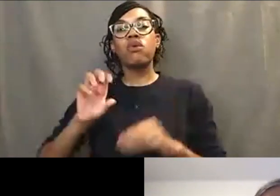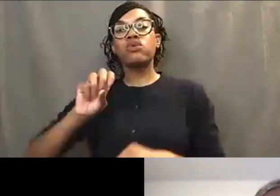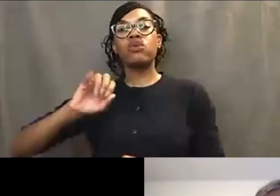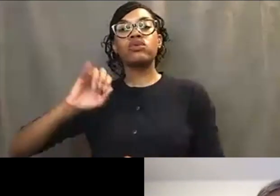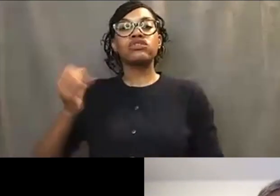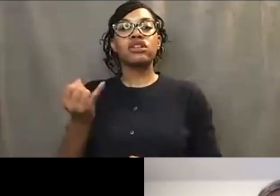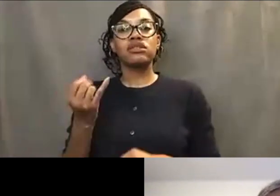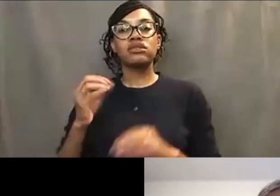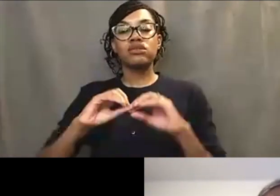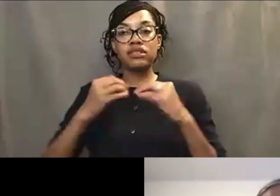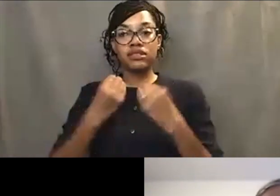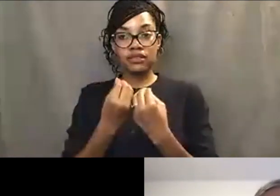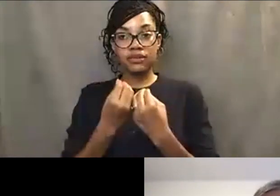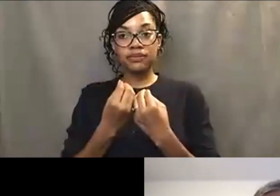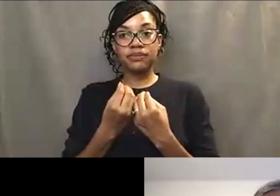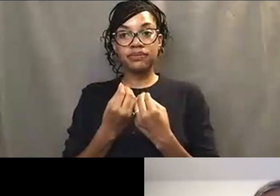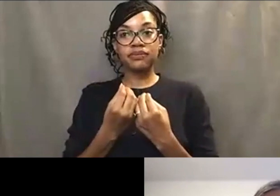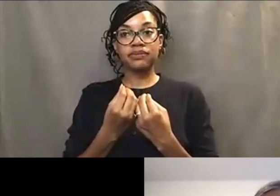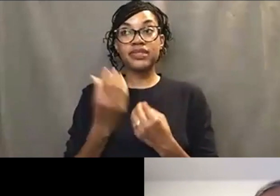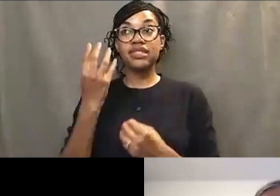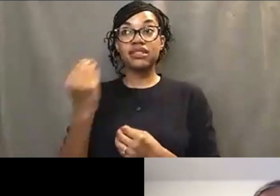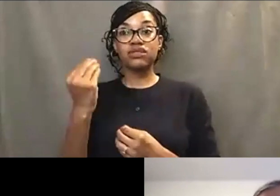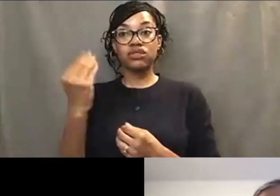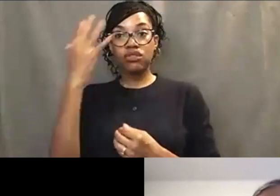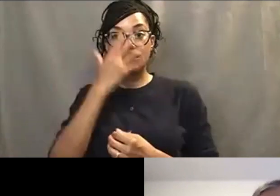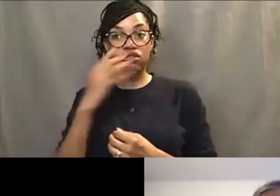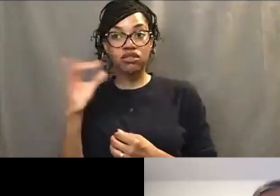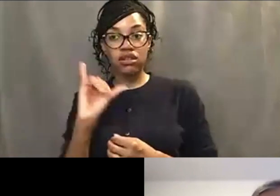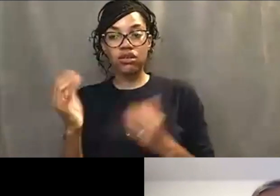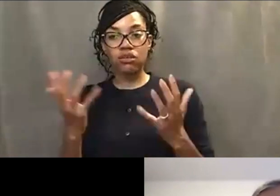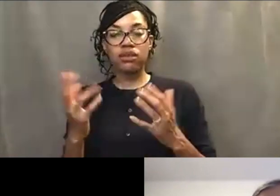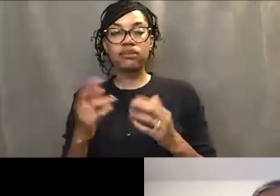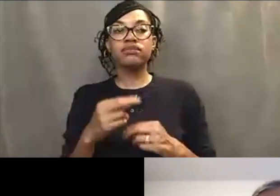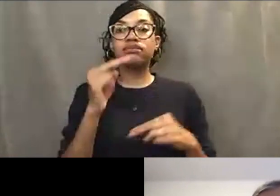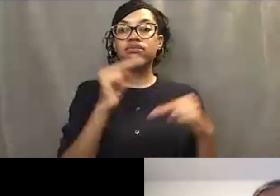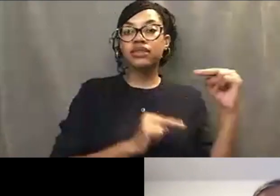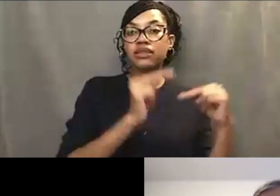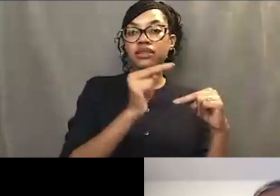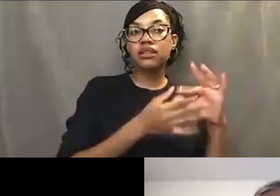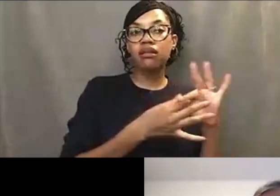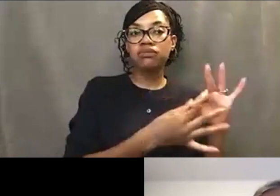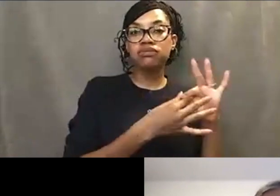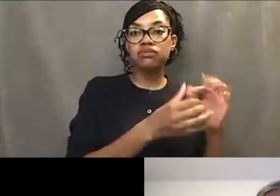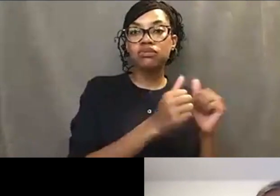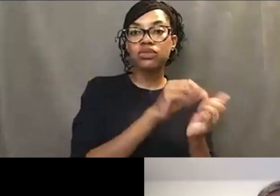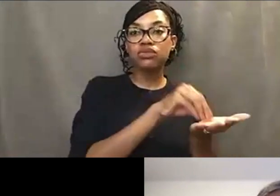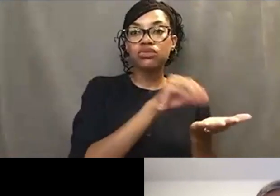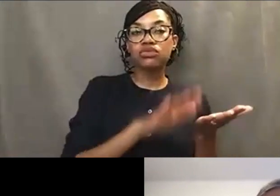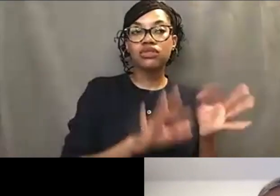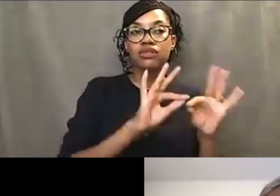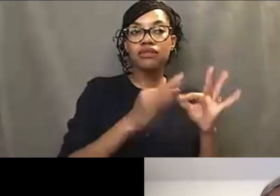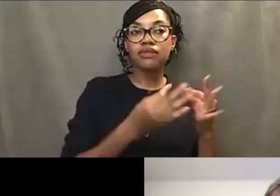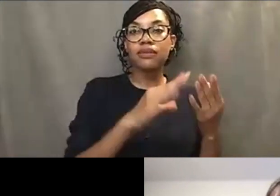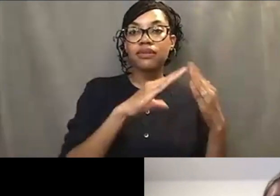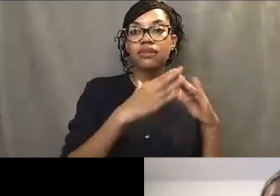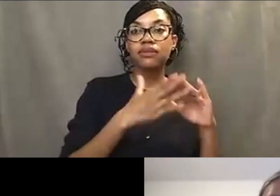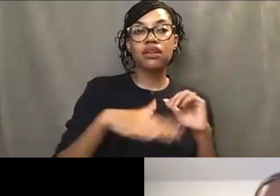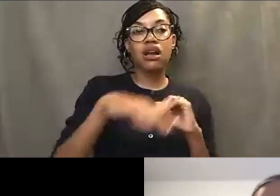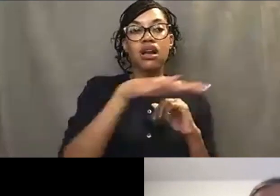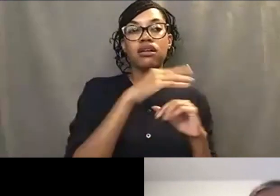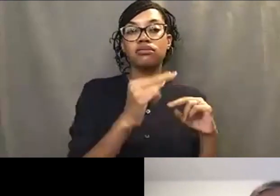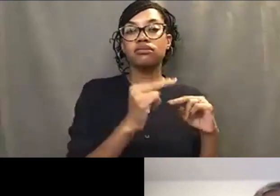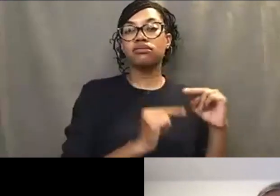and externally, which was around rebuilding and building relationships with students, families, and broader community.